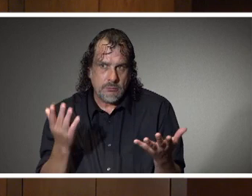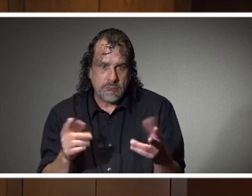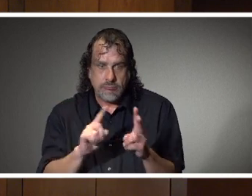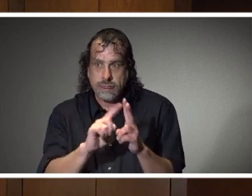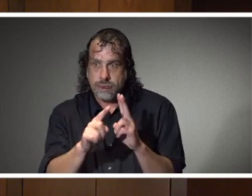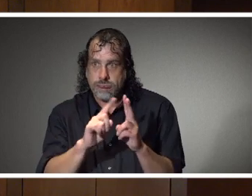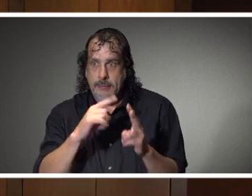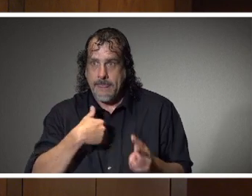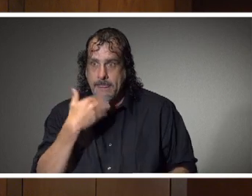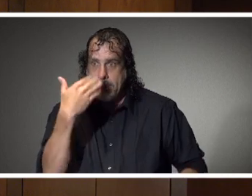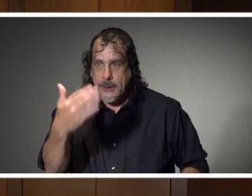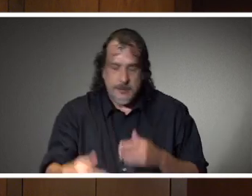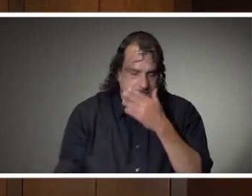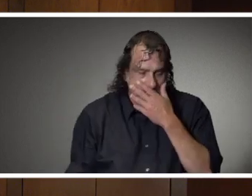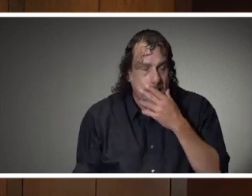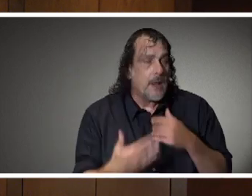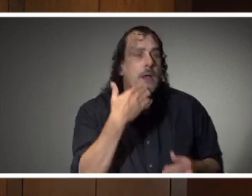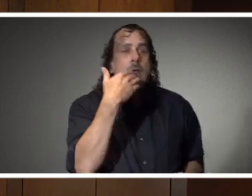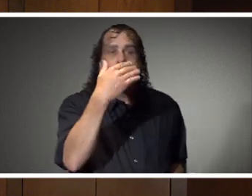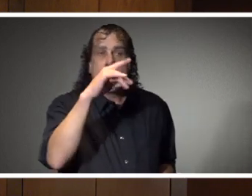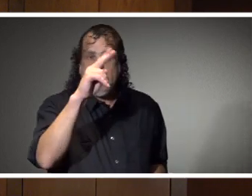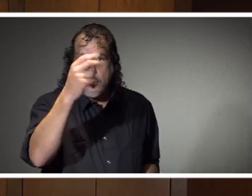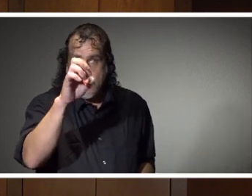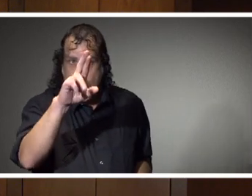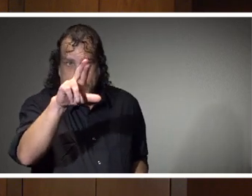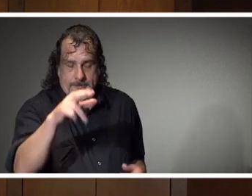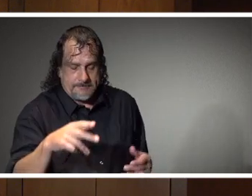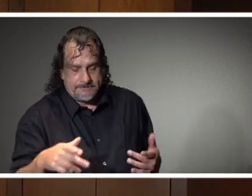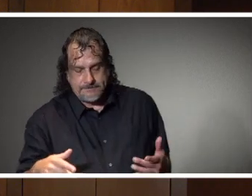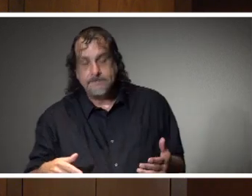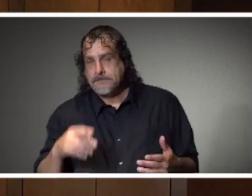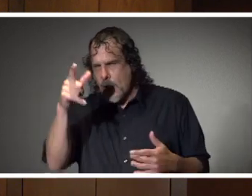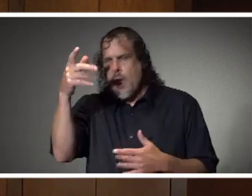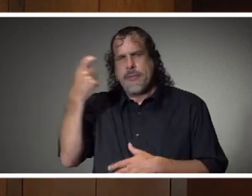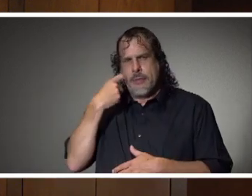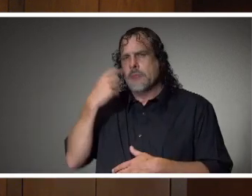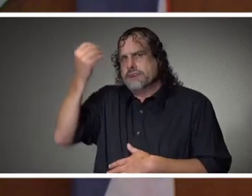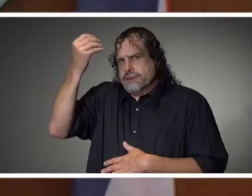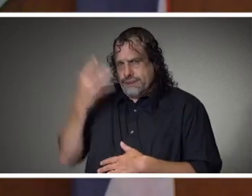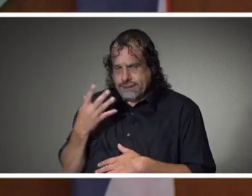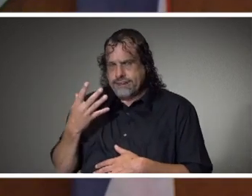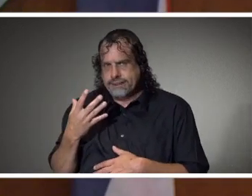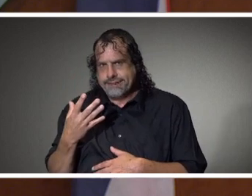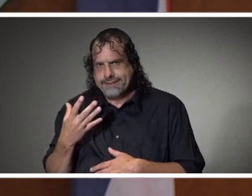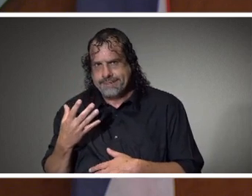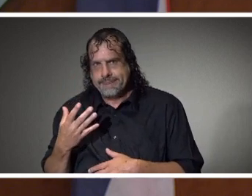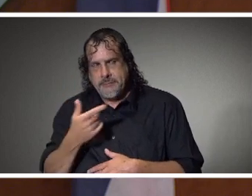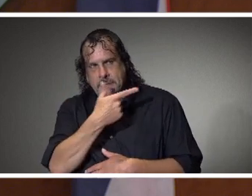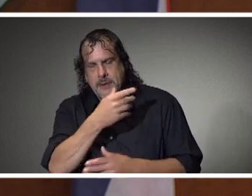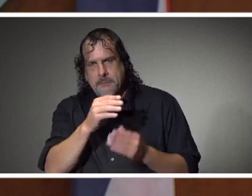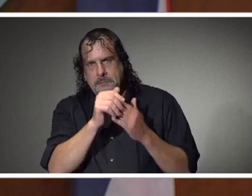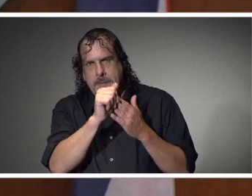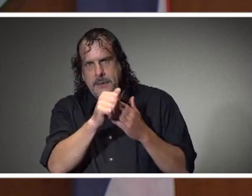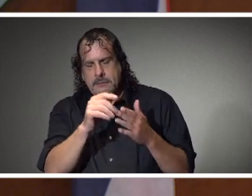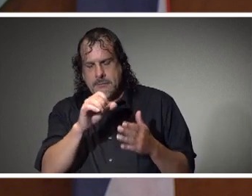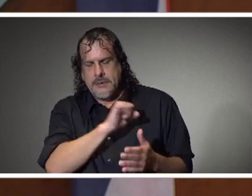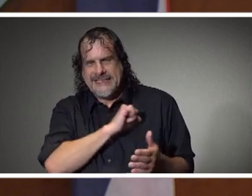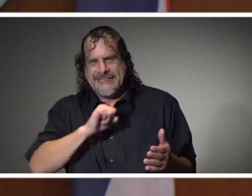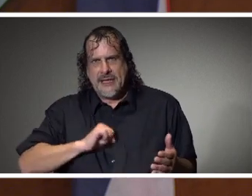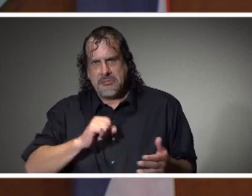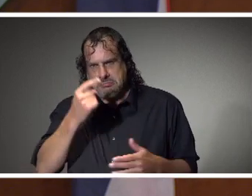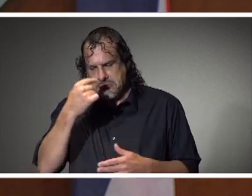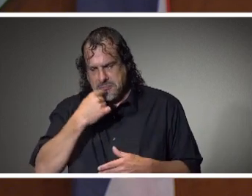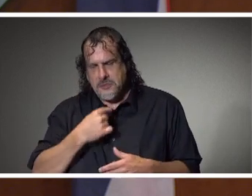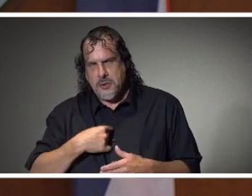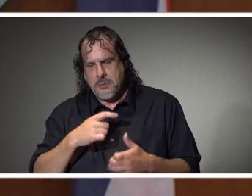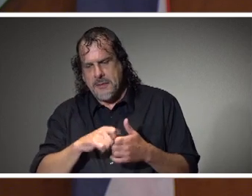sir. Thank you, Hunter, for those questions. I was alerted by the leadership in the Senate that they had made